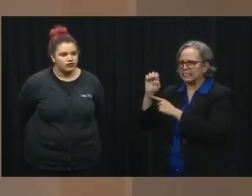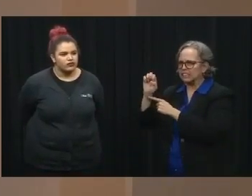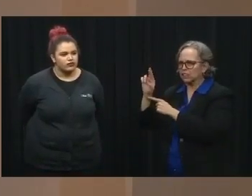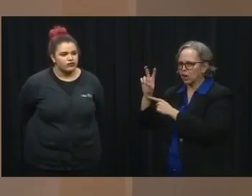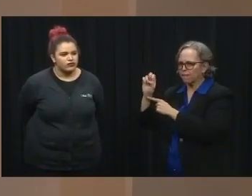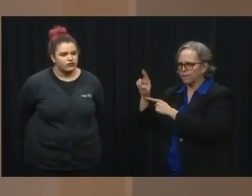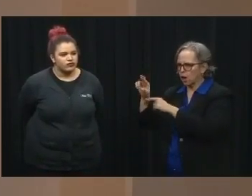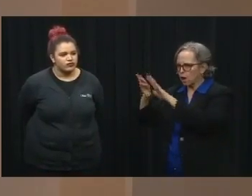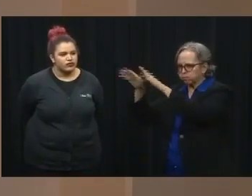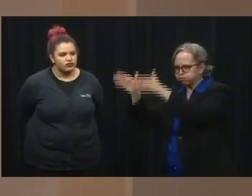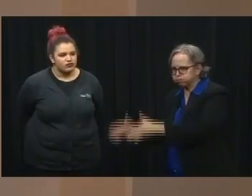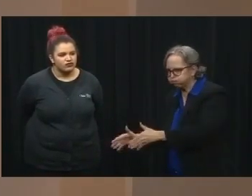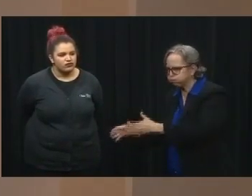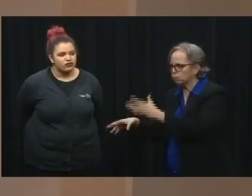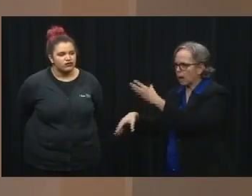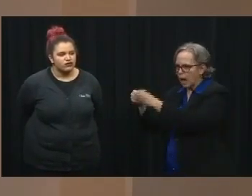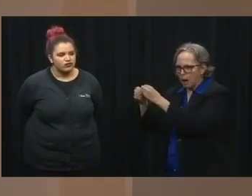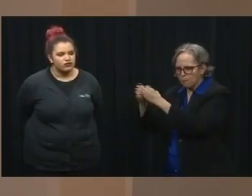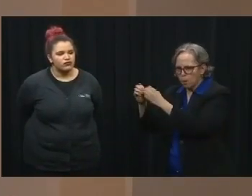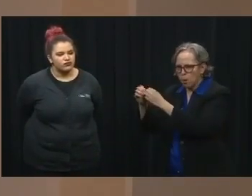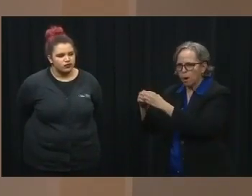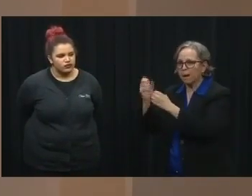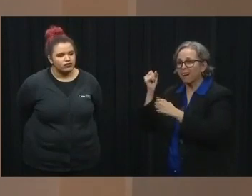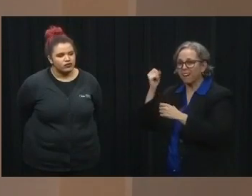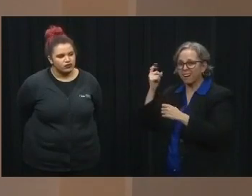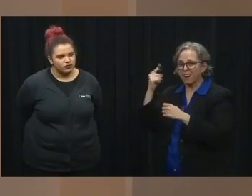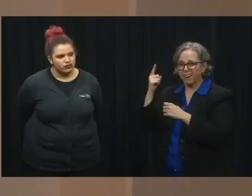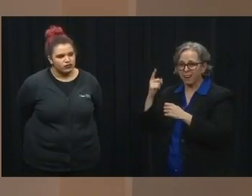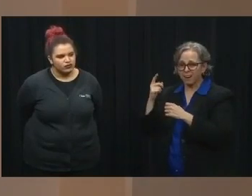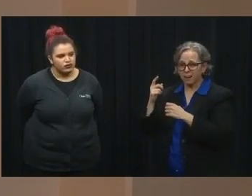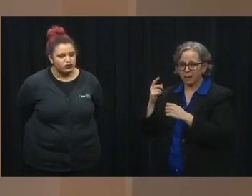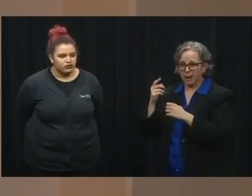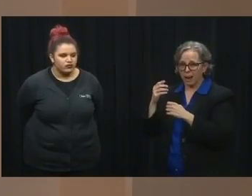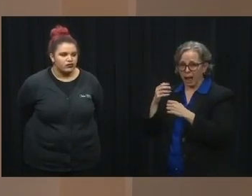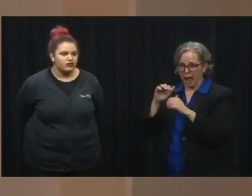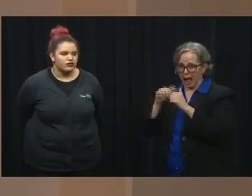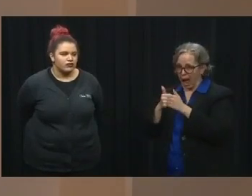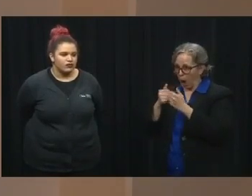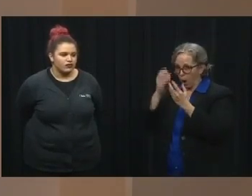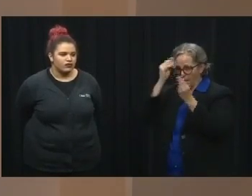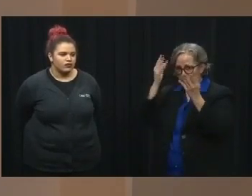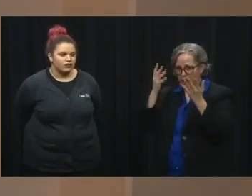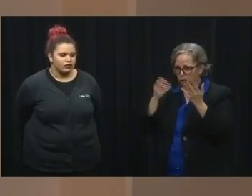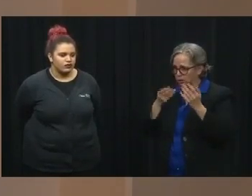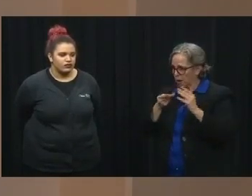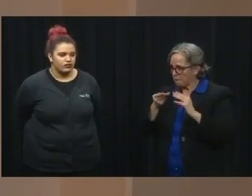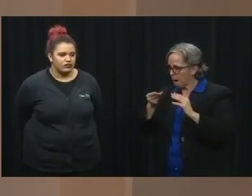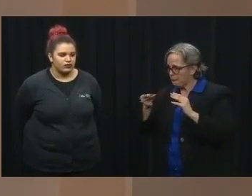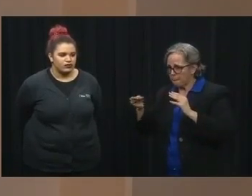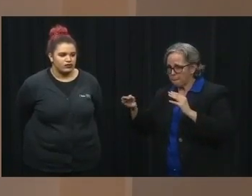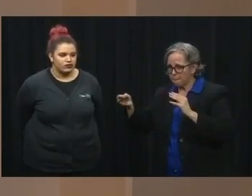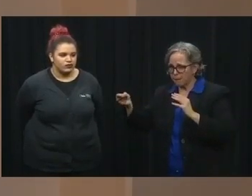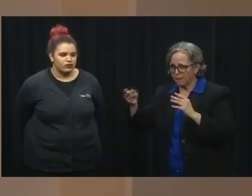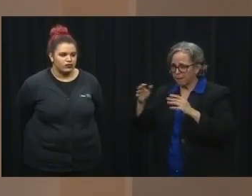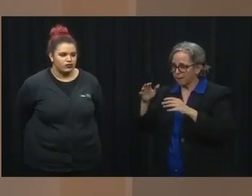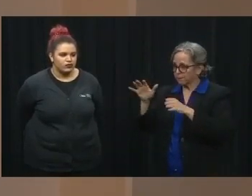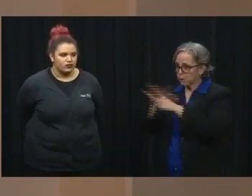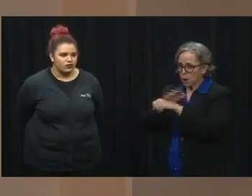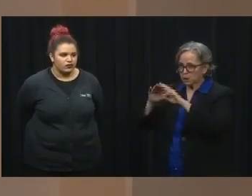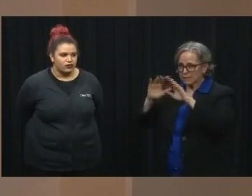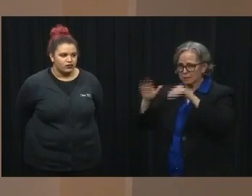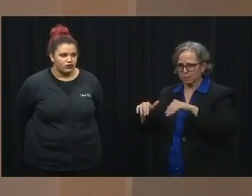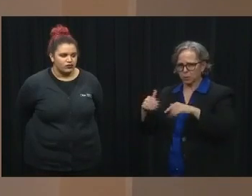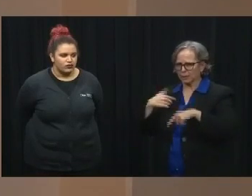that we can solve because of the nature of how the flow of the information occurs over the entire system. And so the parts that